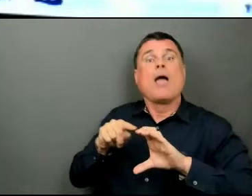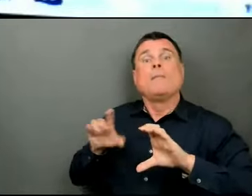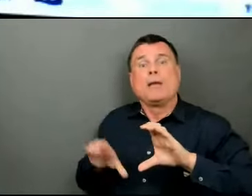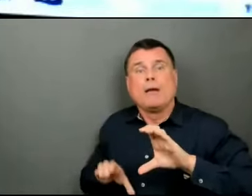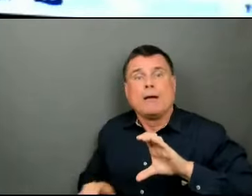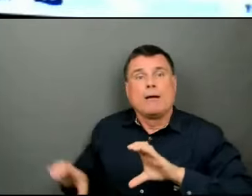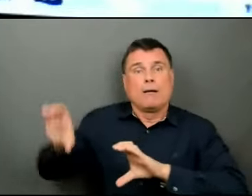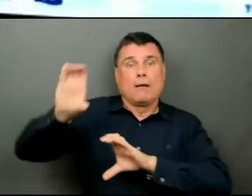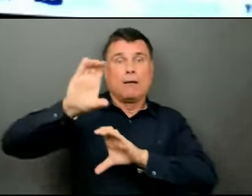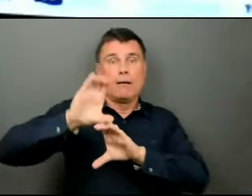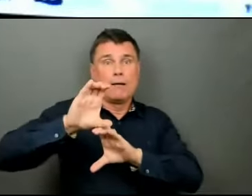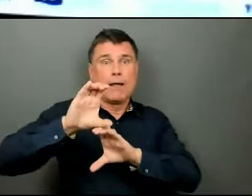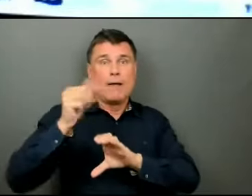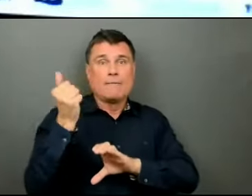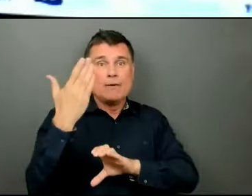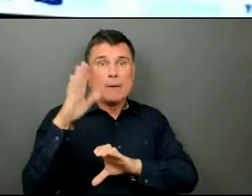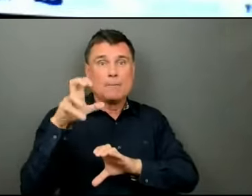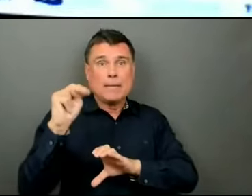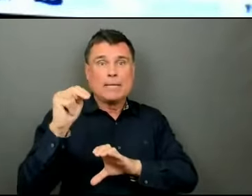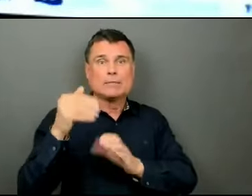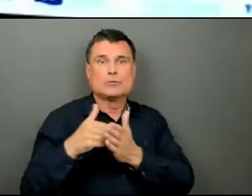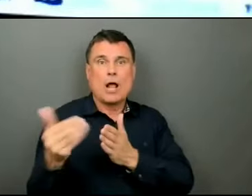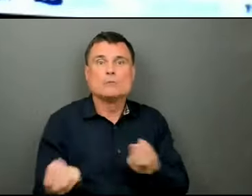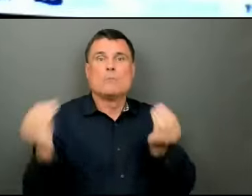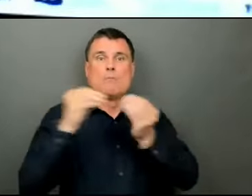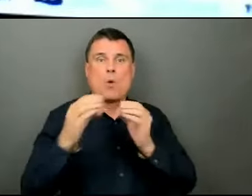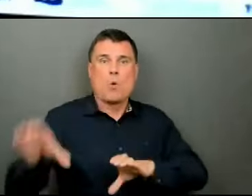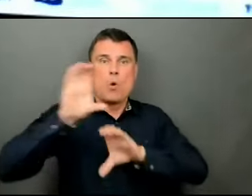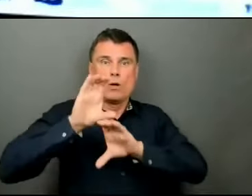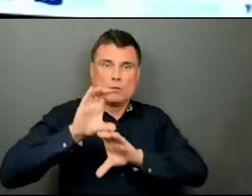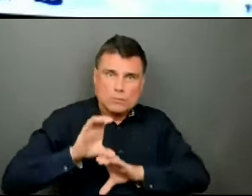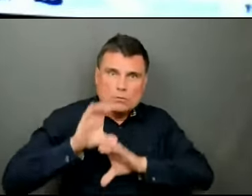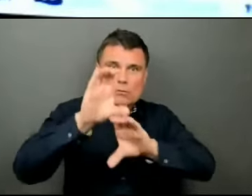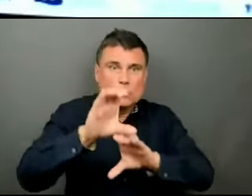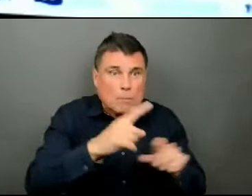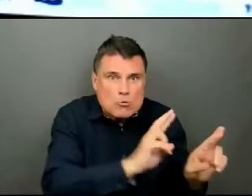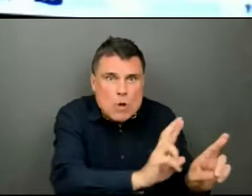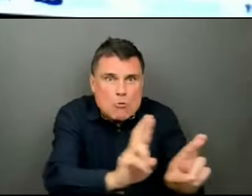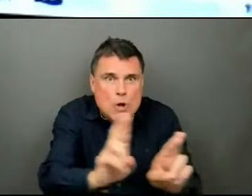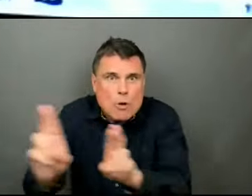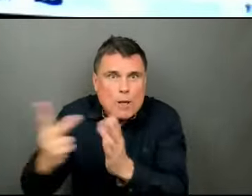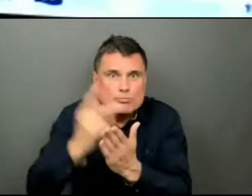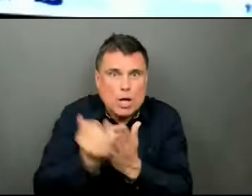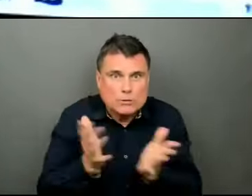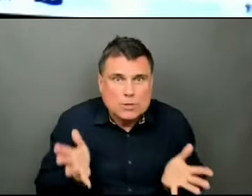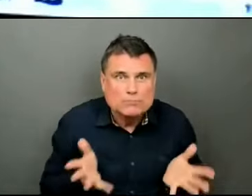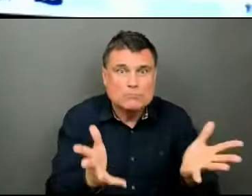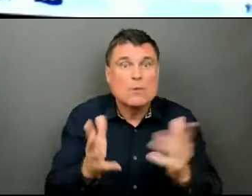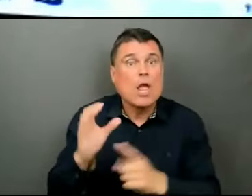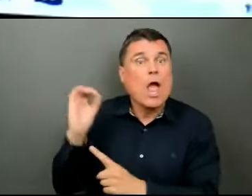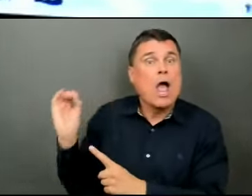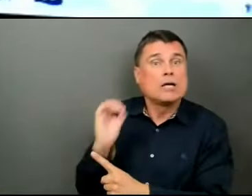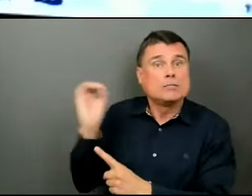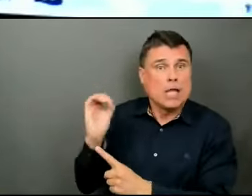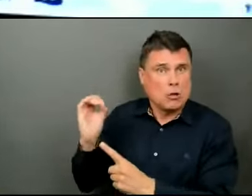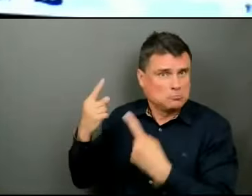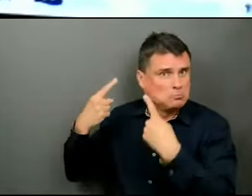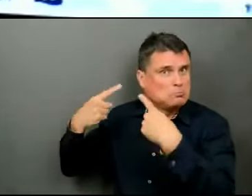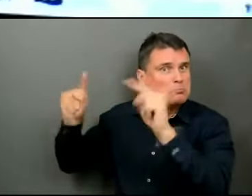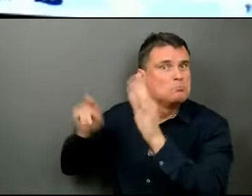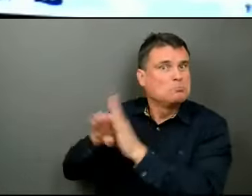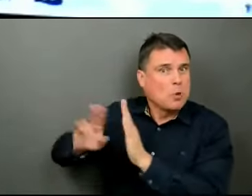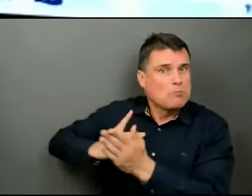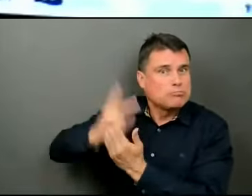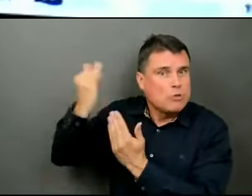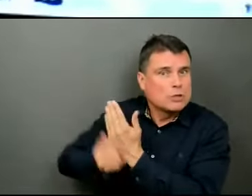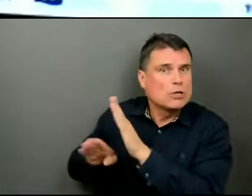job-creating public transit projects across the country. We've had some good announcements in Ontario, but there's a lot more opportunities, including